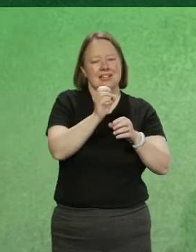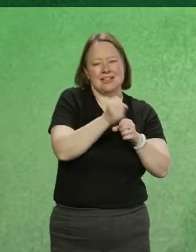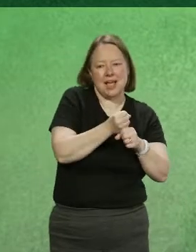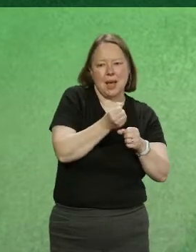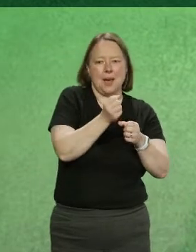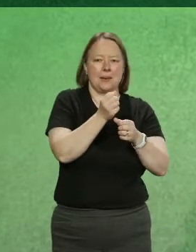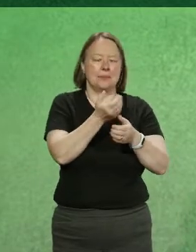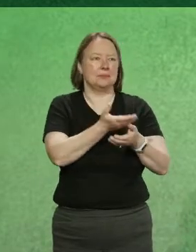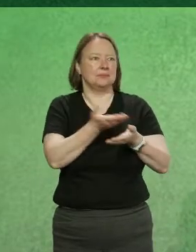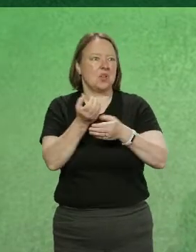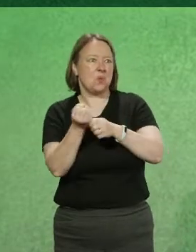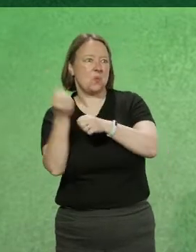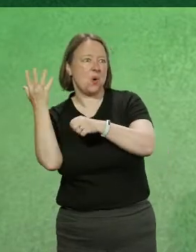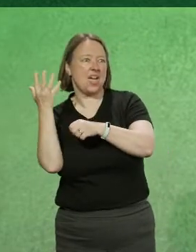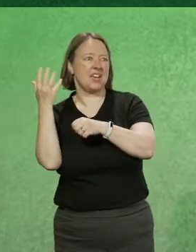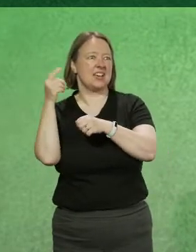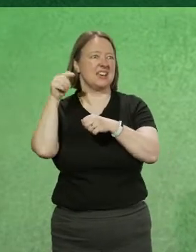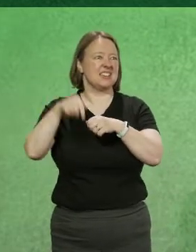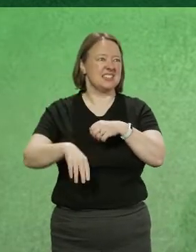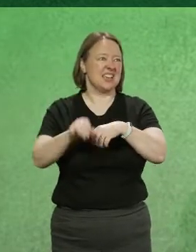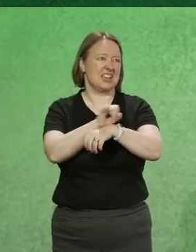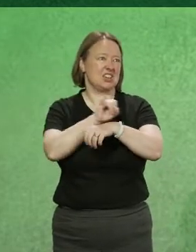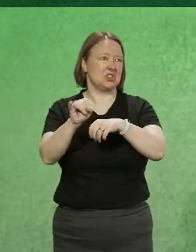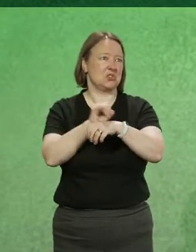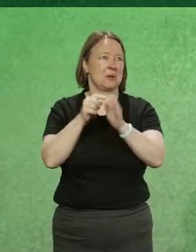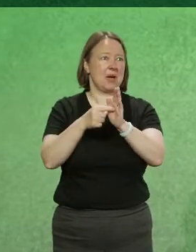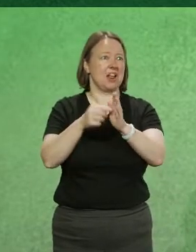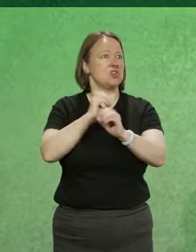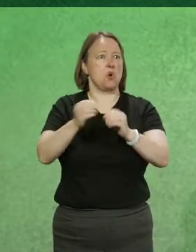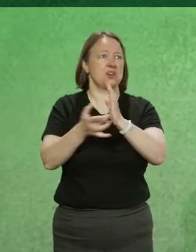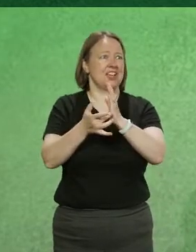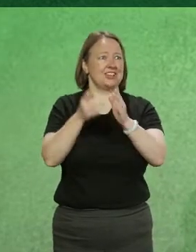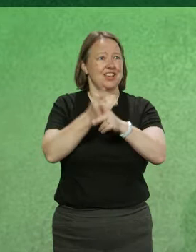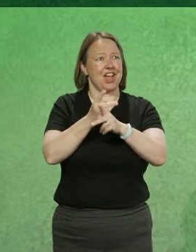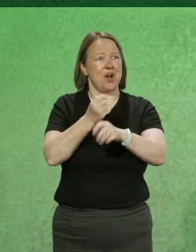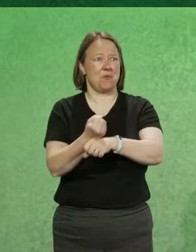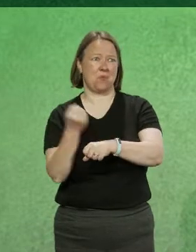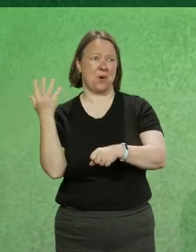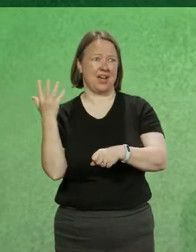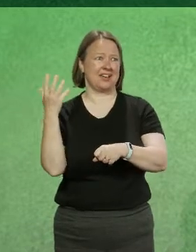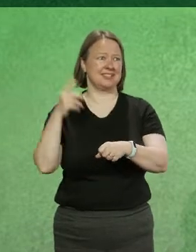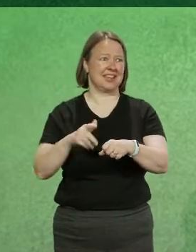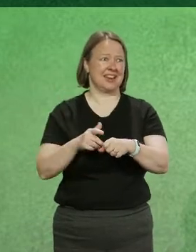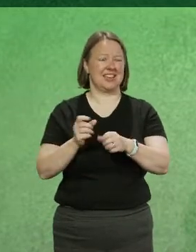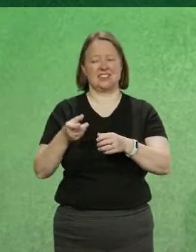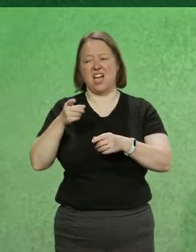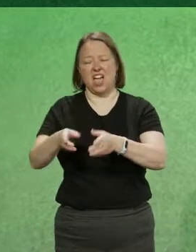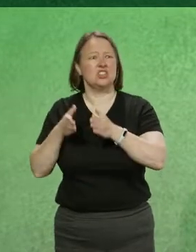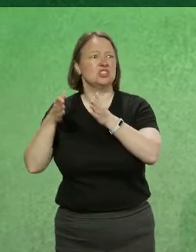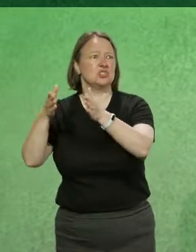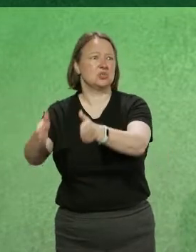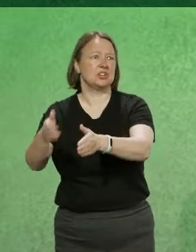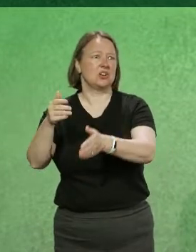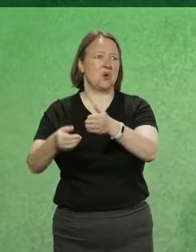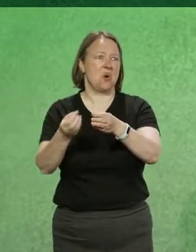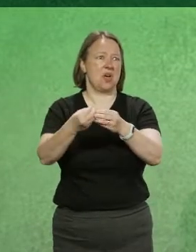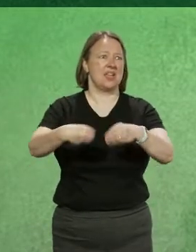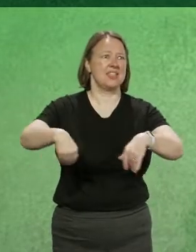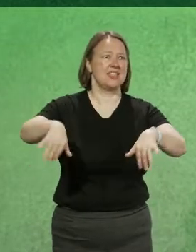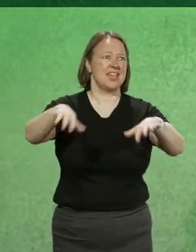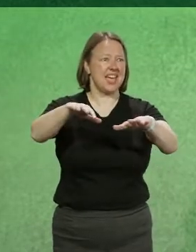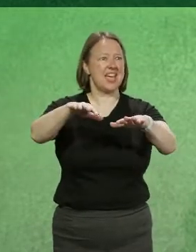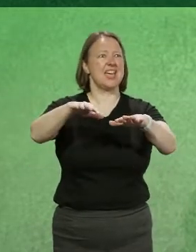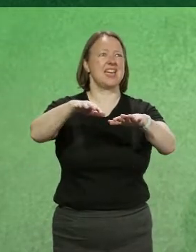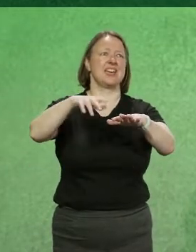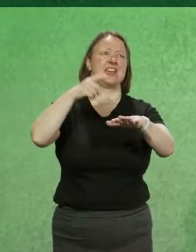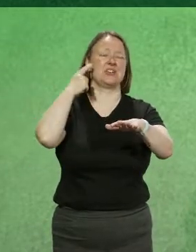extractive industrial model, the wood waste do not have proper management technology, thereby leading to being dumped on the